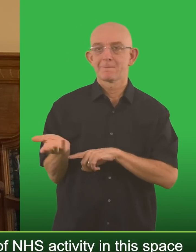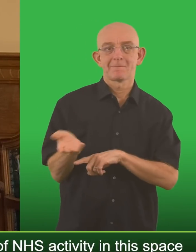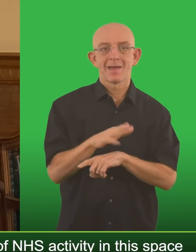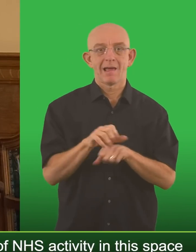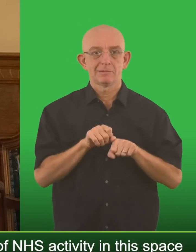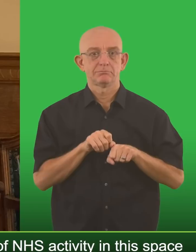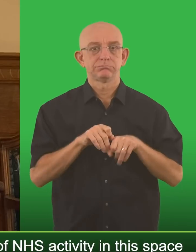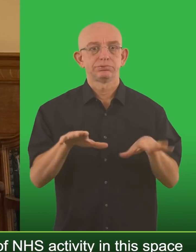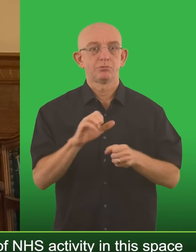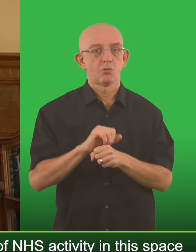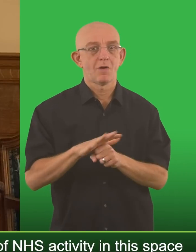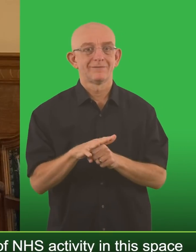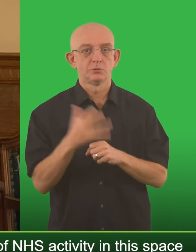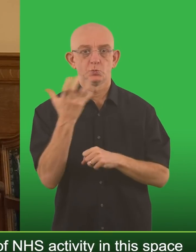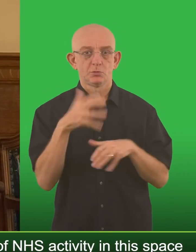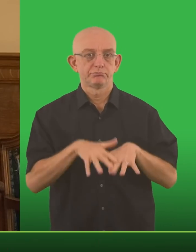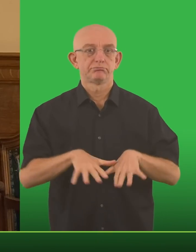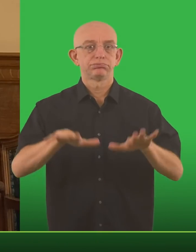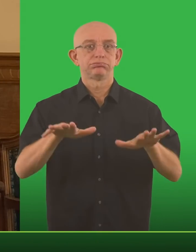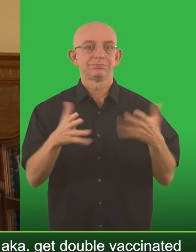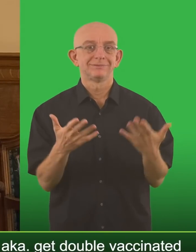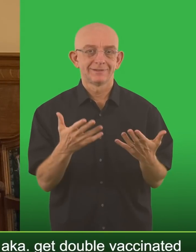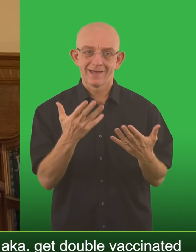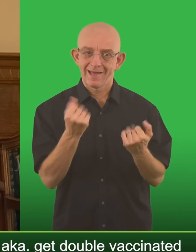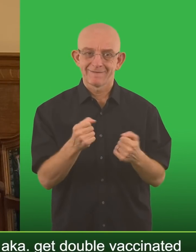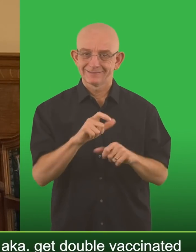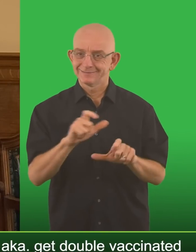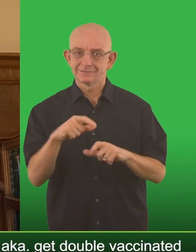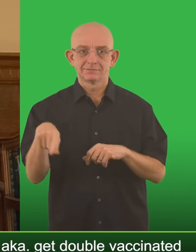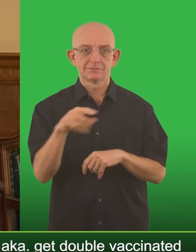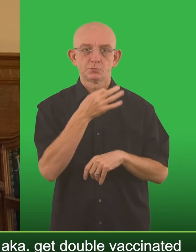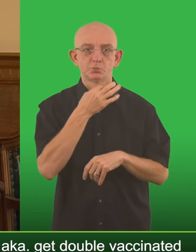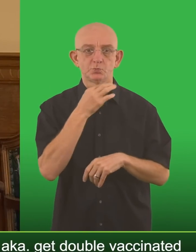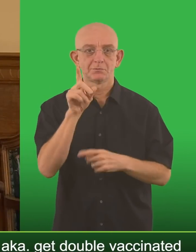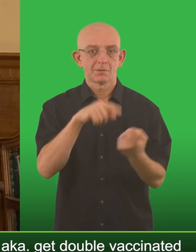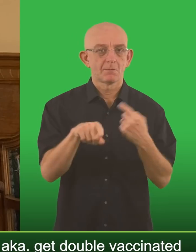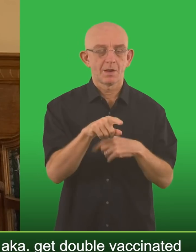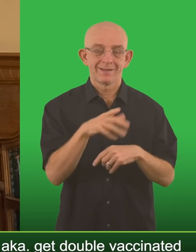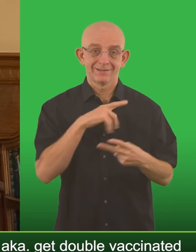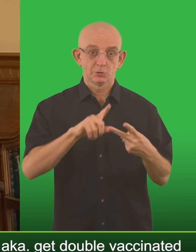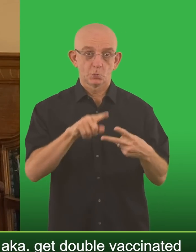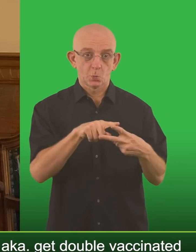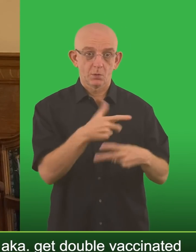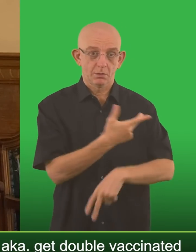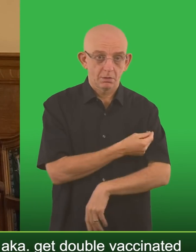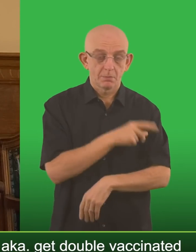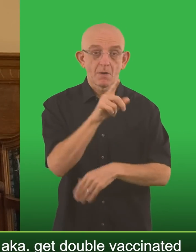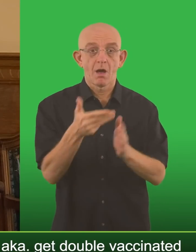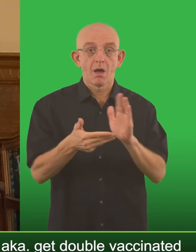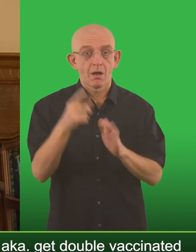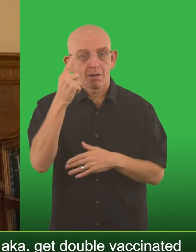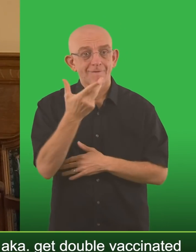on account of possible resurgence of COVID. There's still lots of susceptible people out there, aka get double vaccinated,